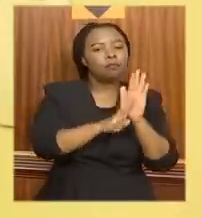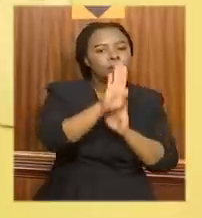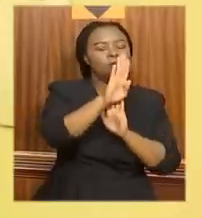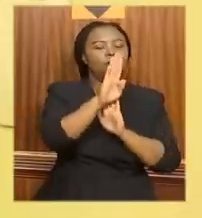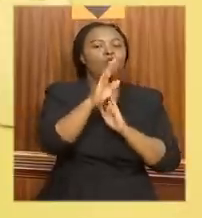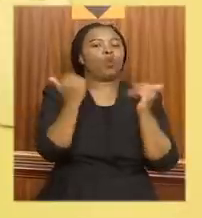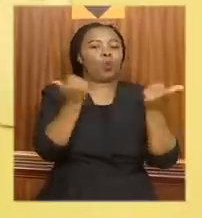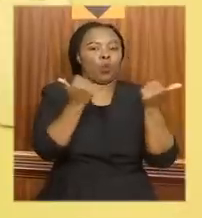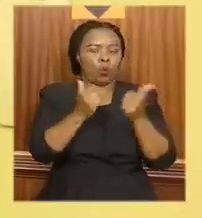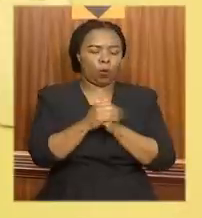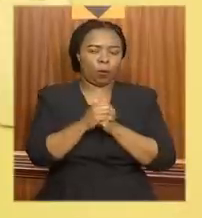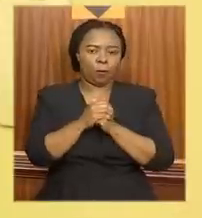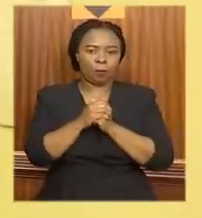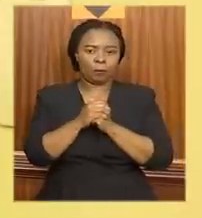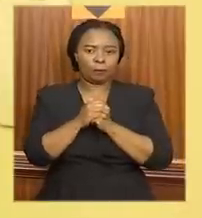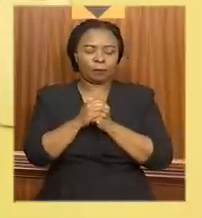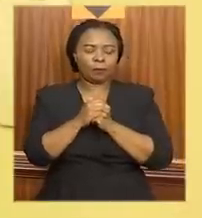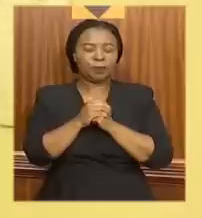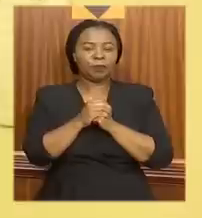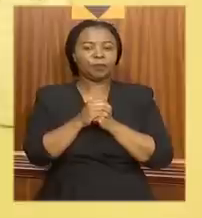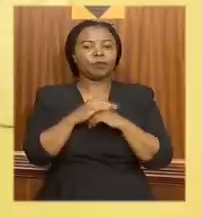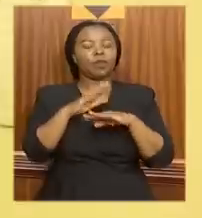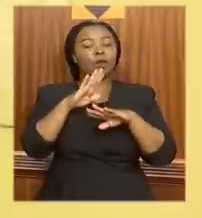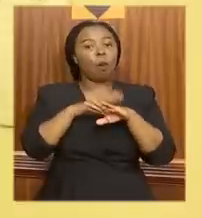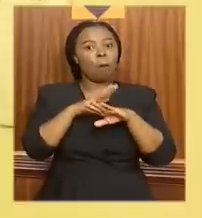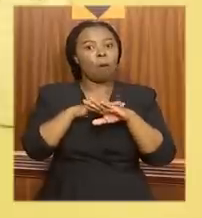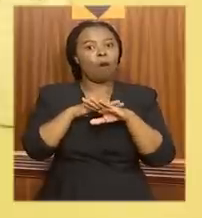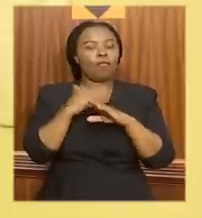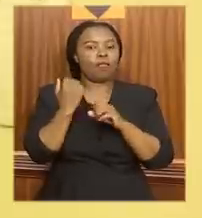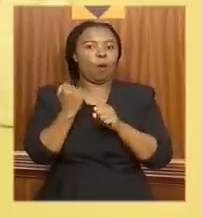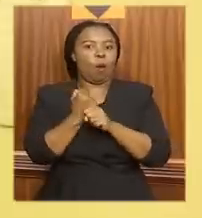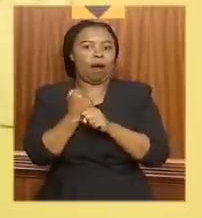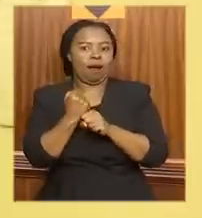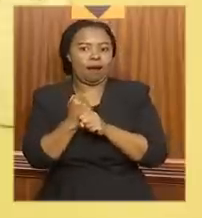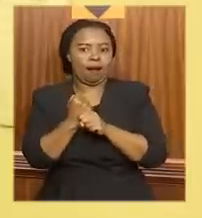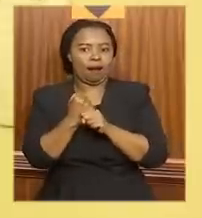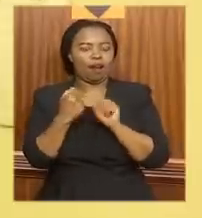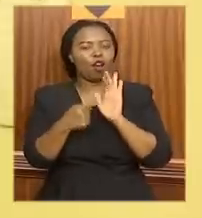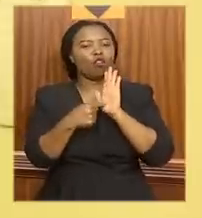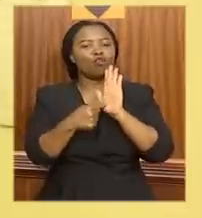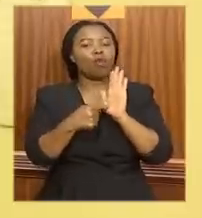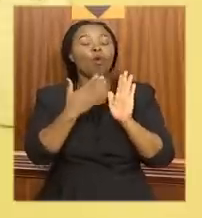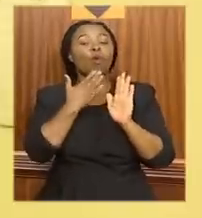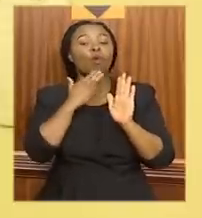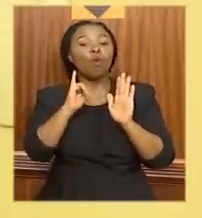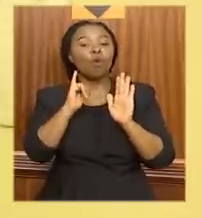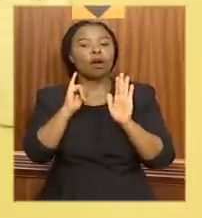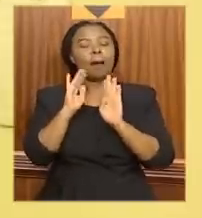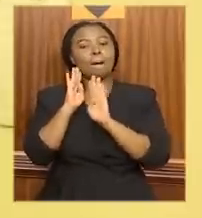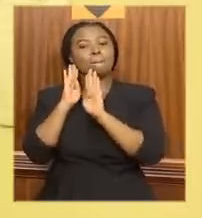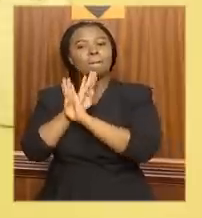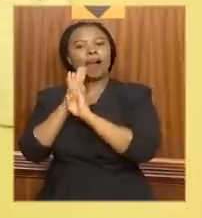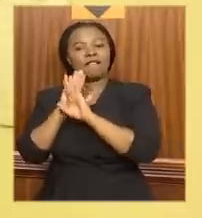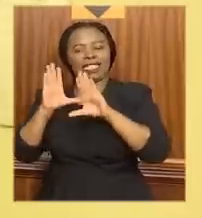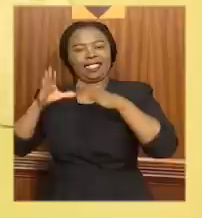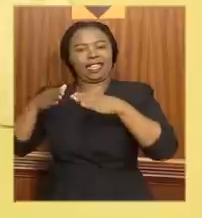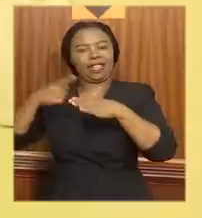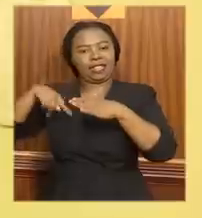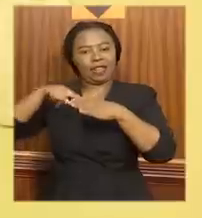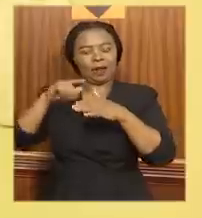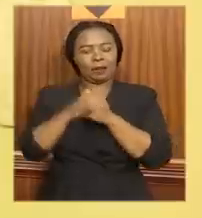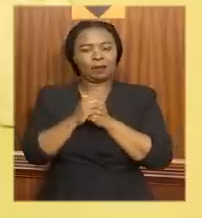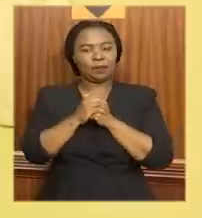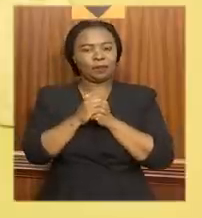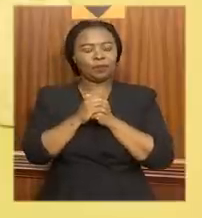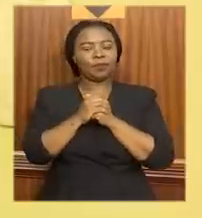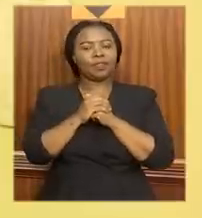reform and the enthusiasm shown by the private sector, we will remove the